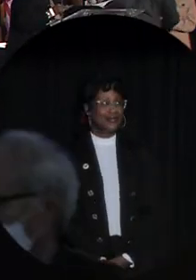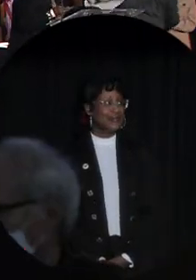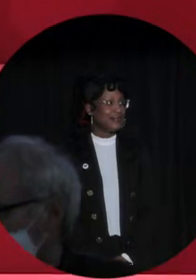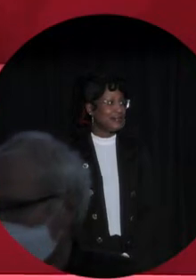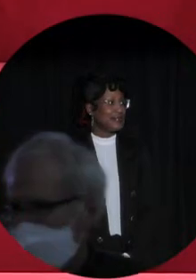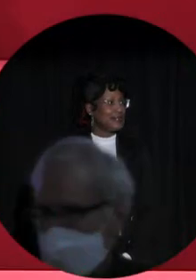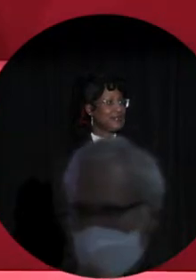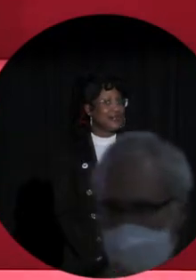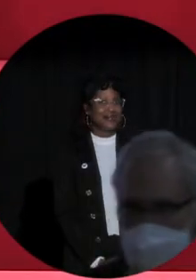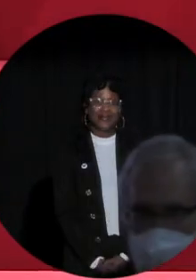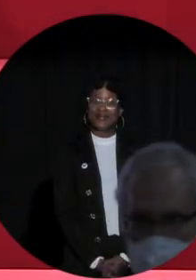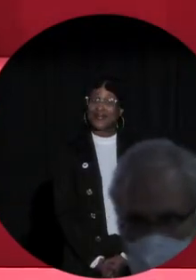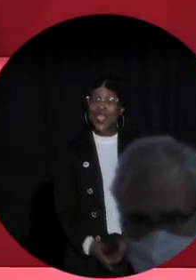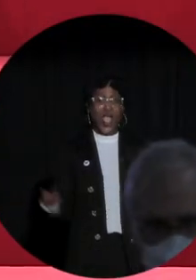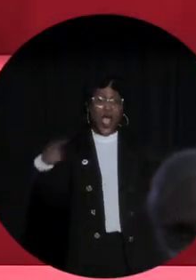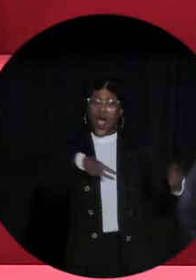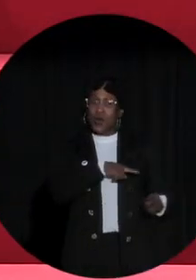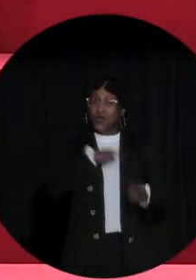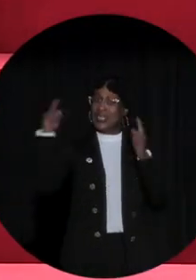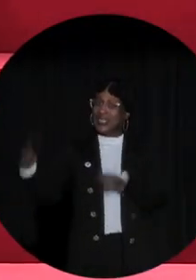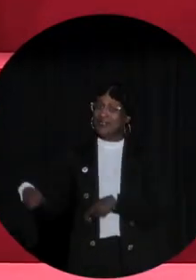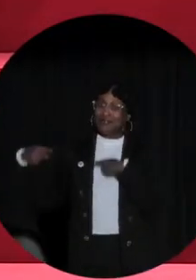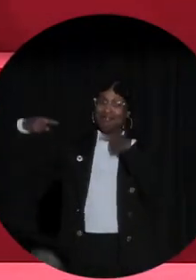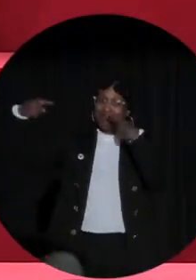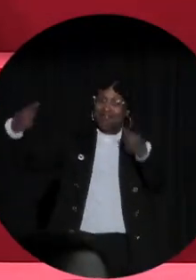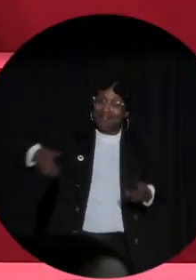Oh, we've come this far by faith.